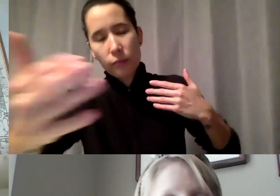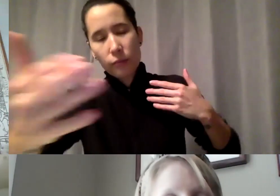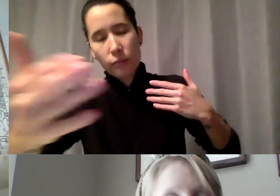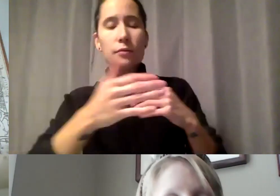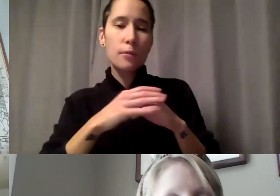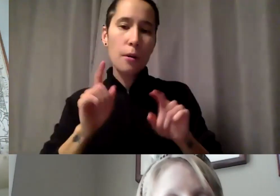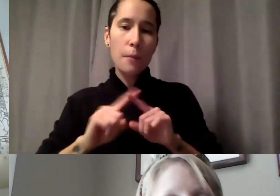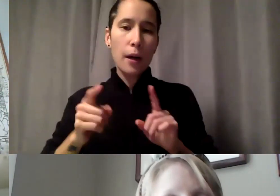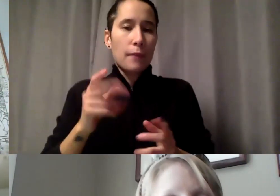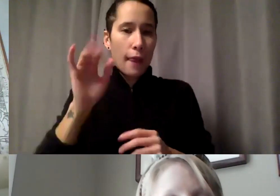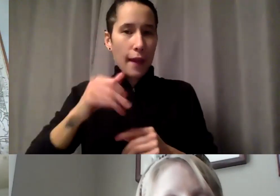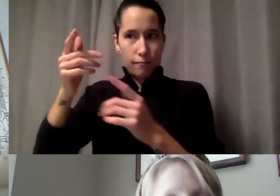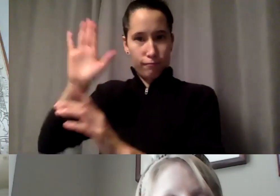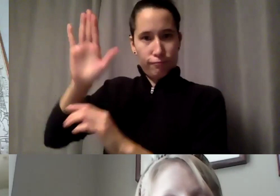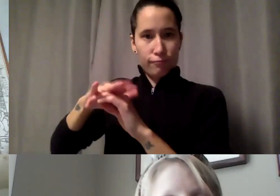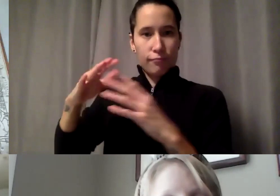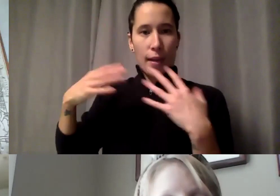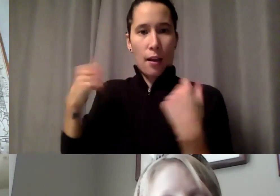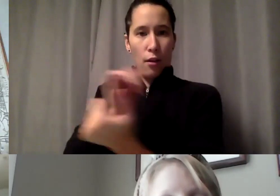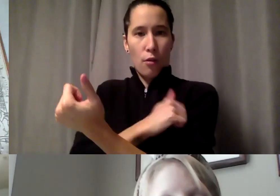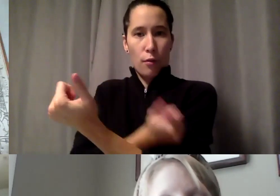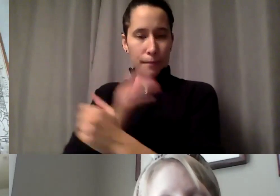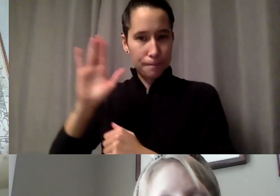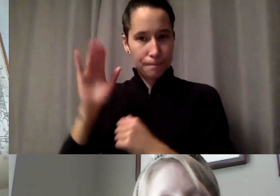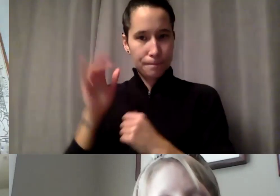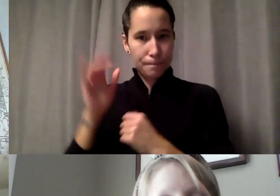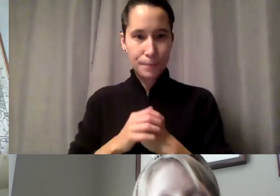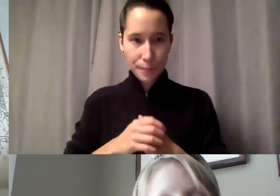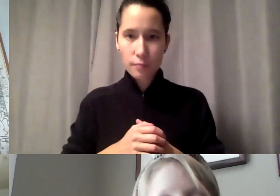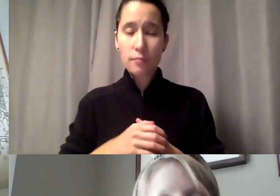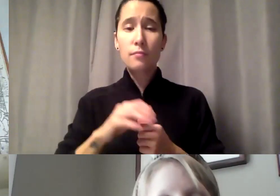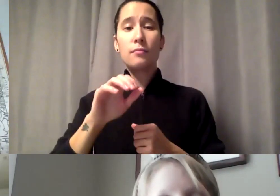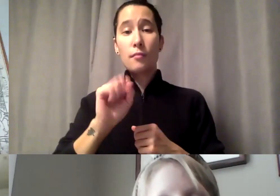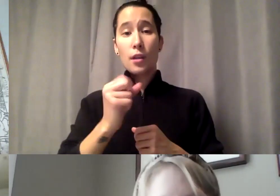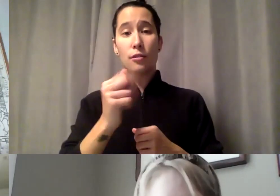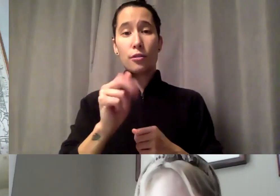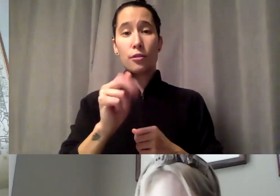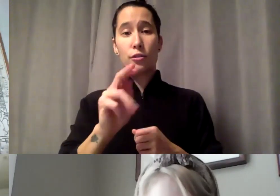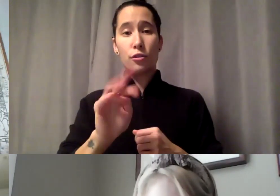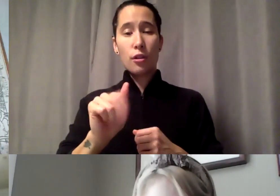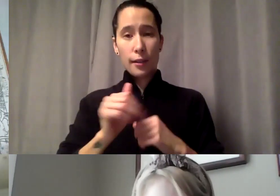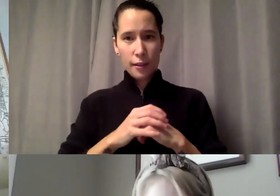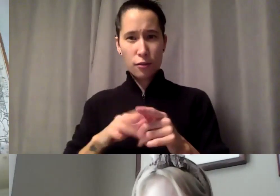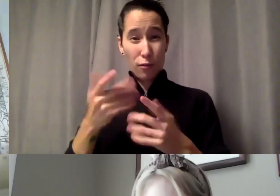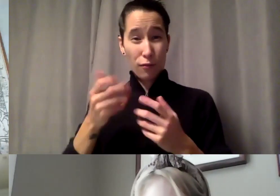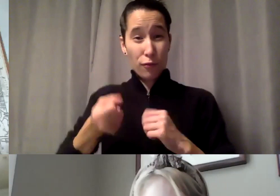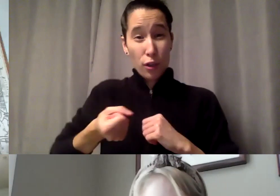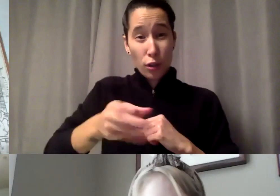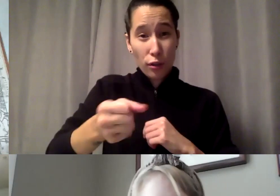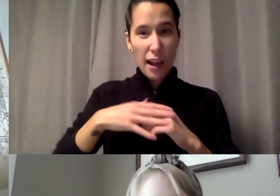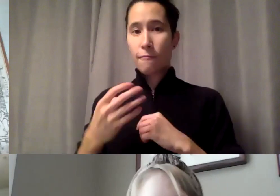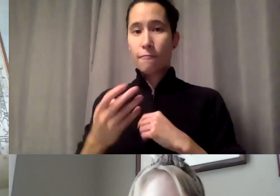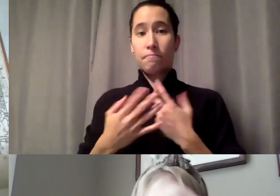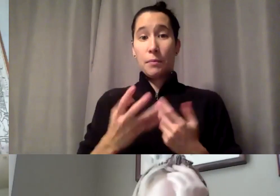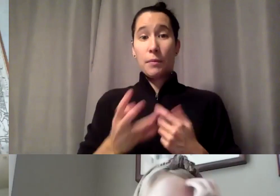of health. And then just another follow-up on curling. So if right now I have 4 adults, they're going to play 2